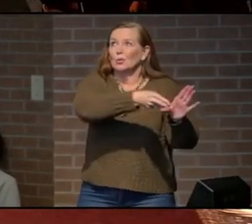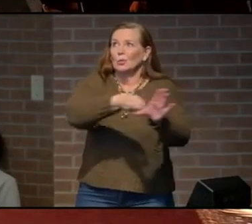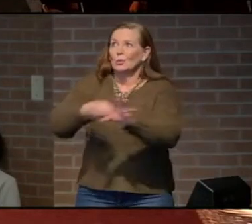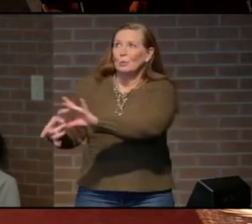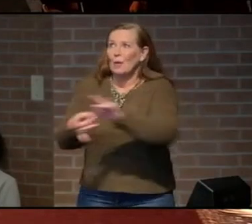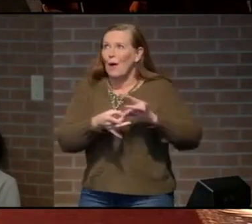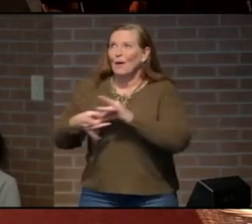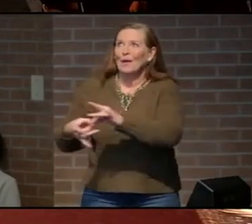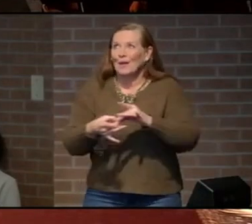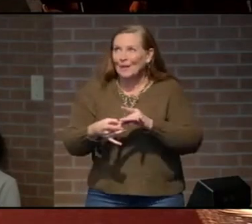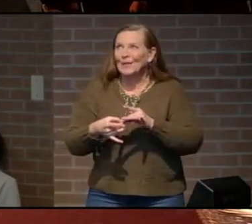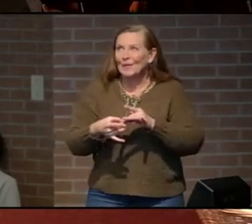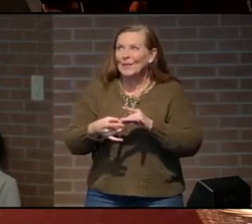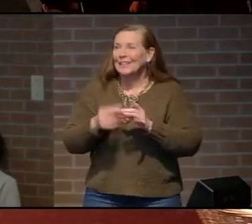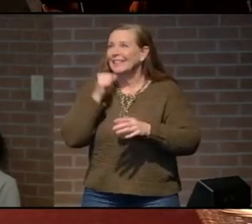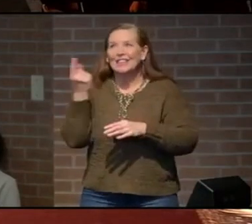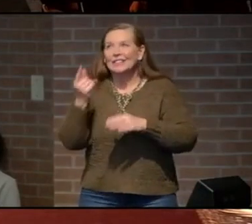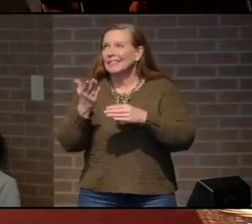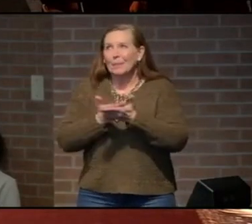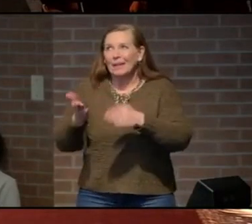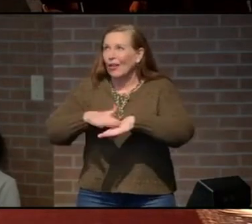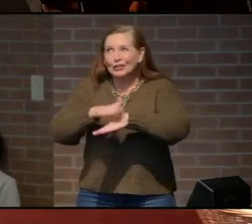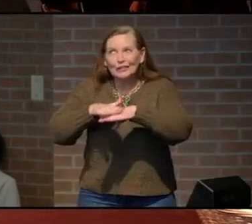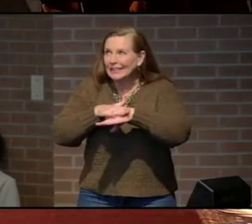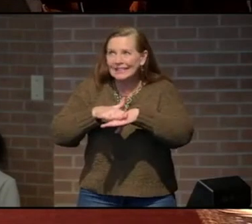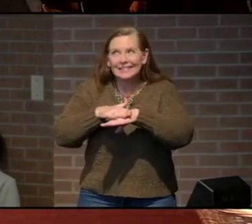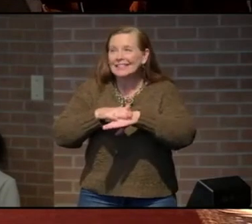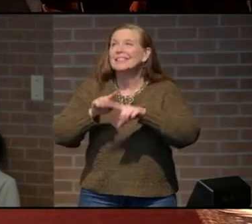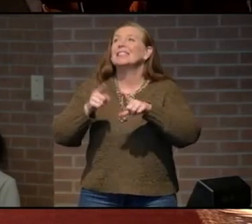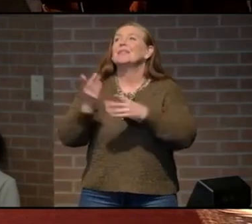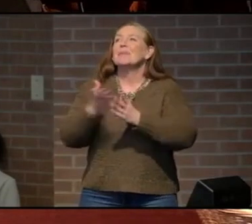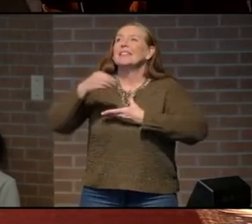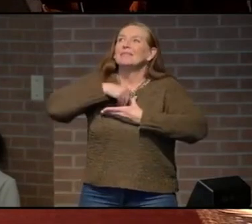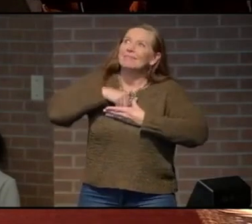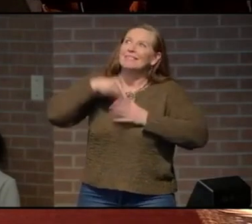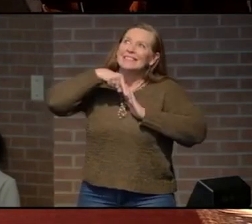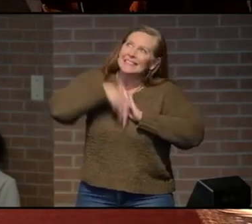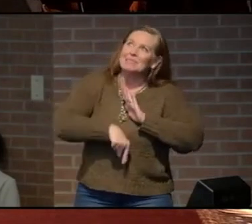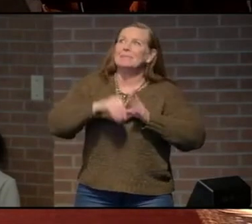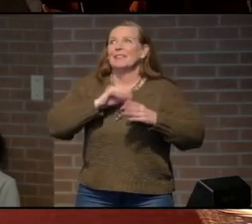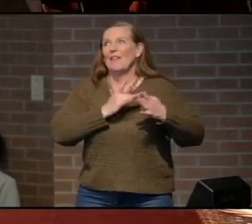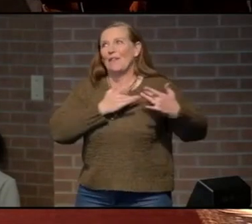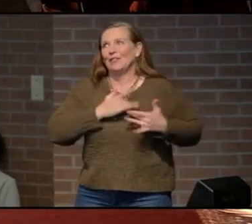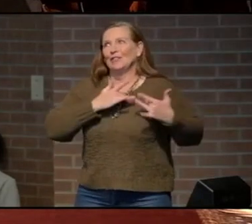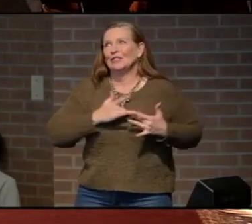God, we pray that wouldn't just be something on the surface, but it'd be something that you put deep in our hearts.